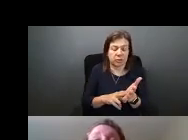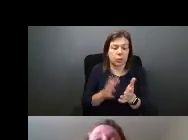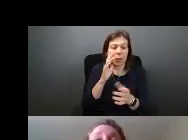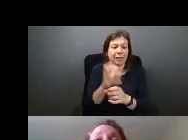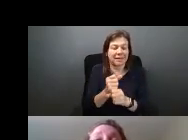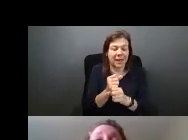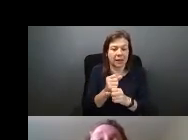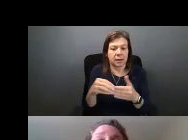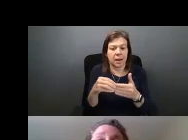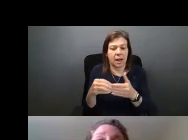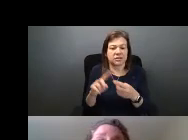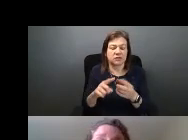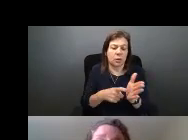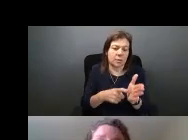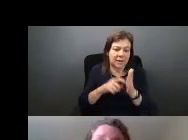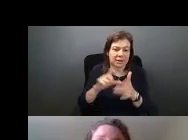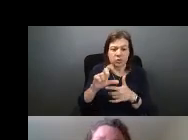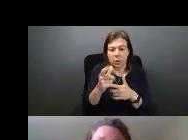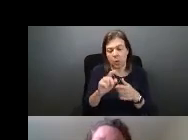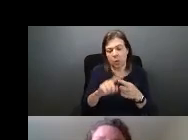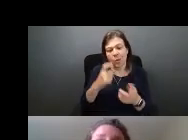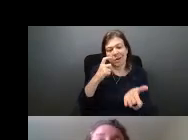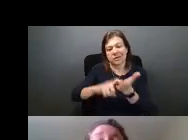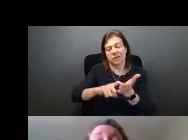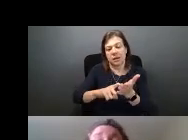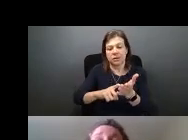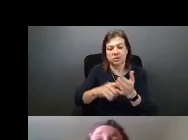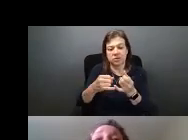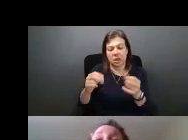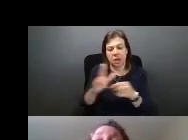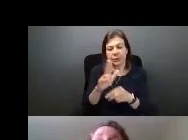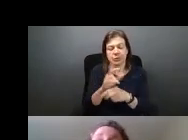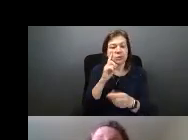on mandatory logo and acknowledgement line usage to